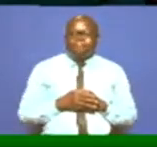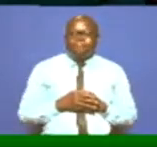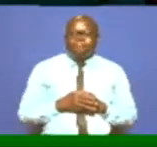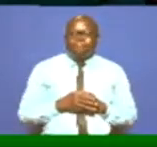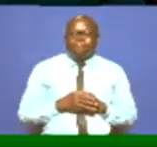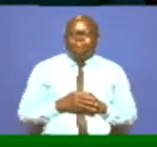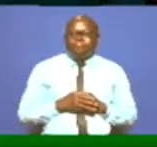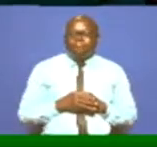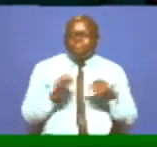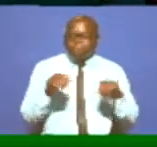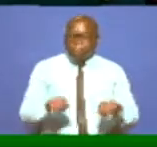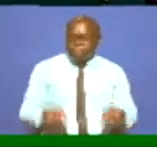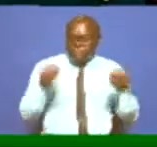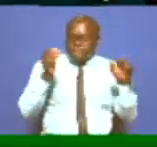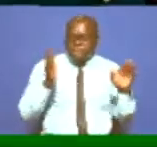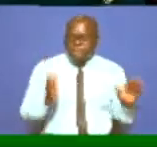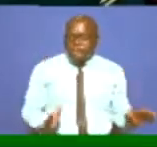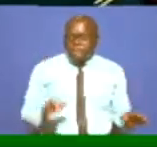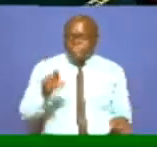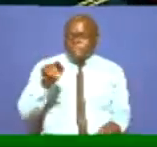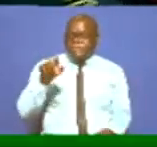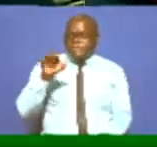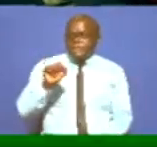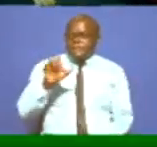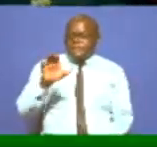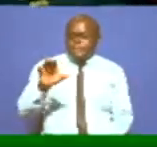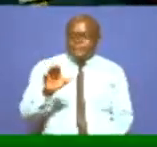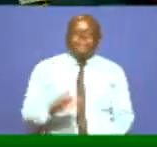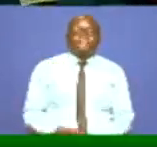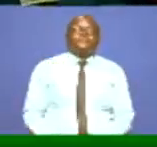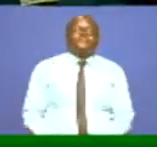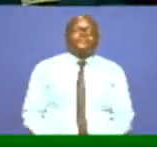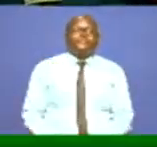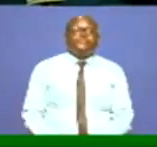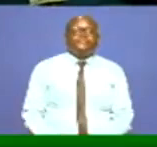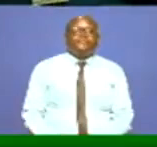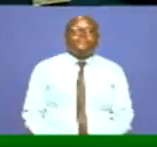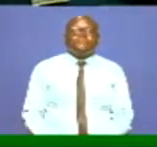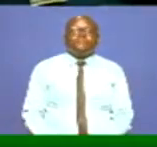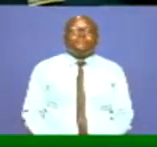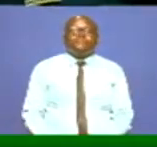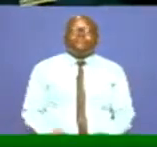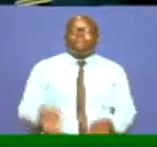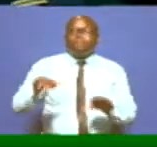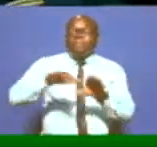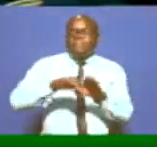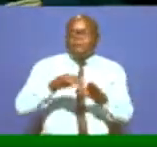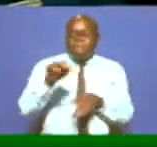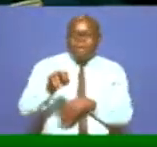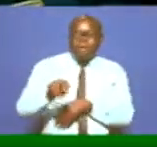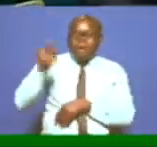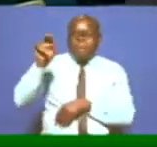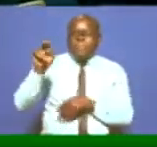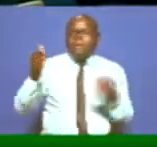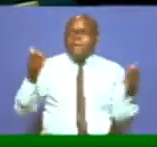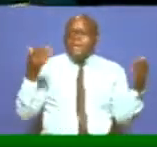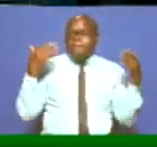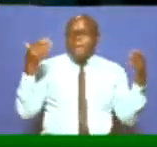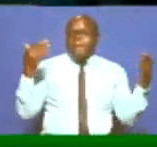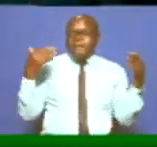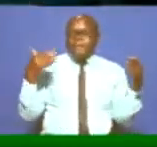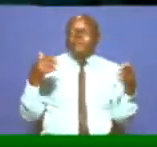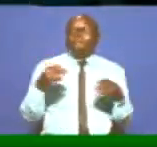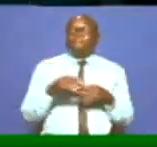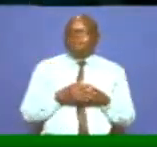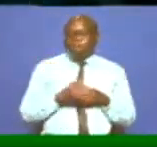by the Chairperson, Teacher Service Commission. Member for North Menti, Honorable Rahim Dawood, will